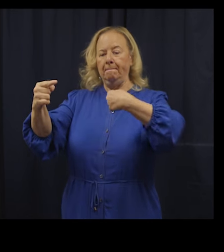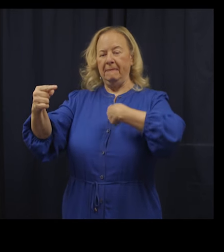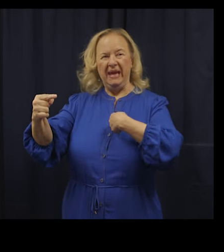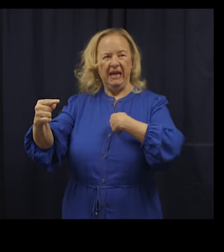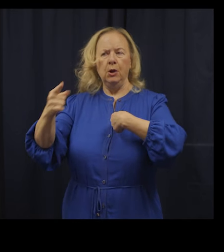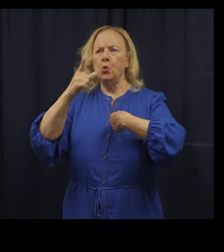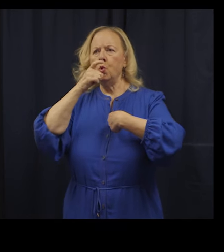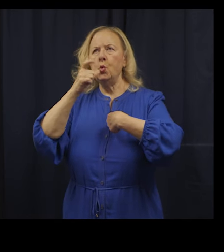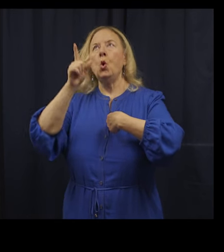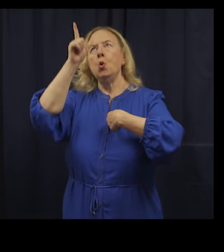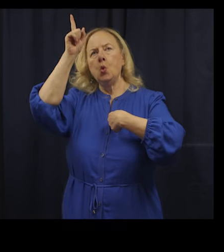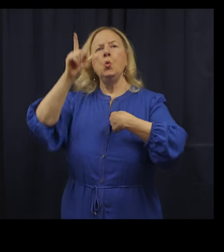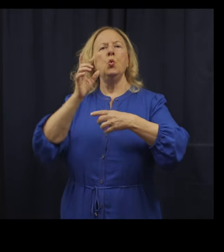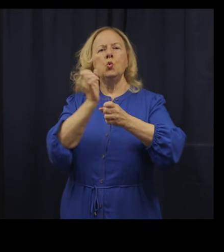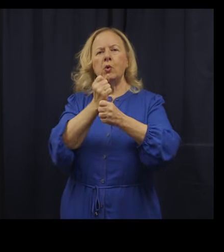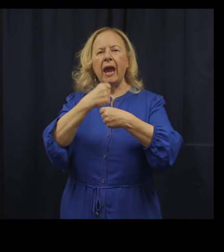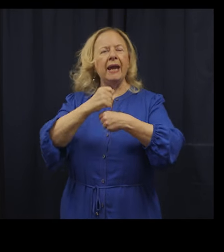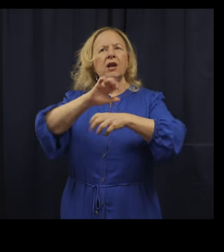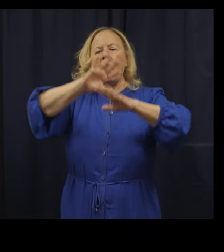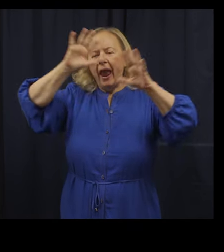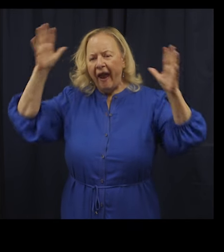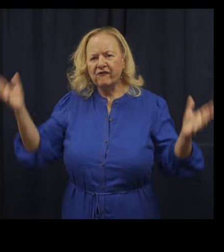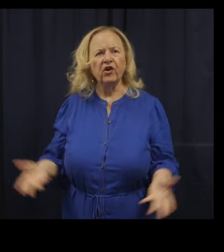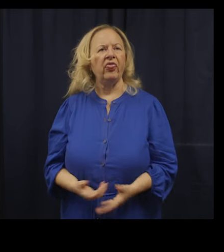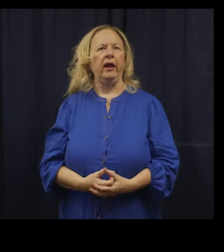The one who created everything.